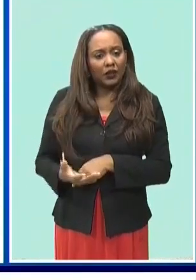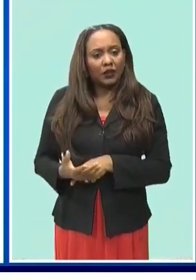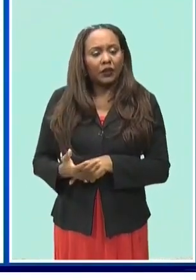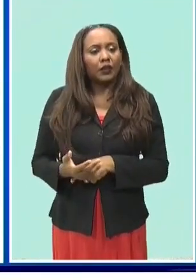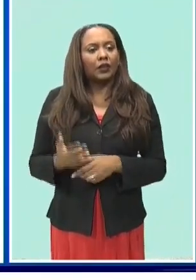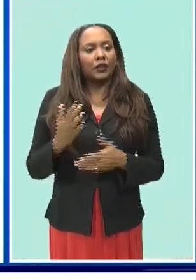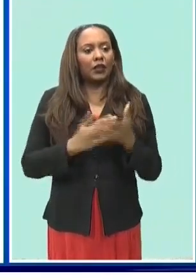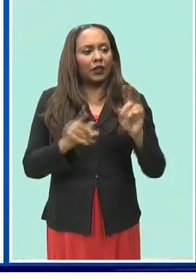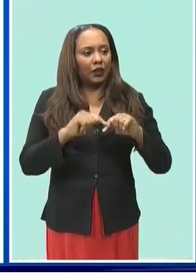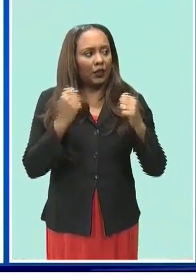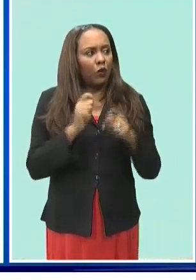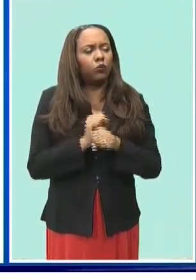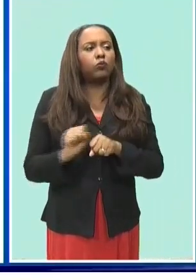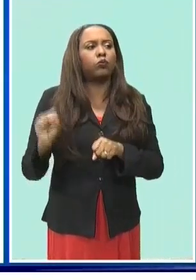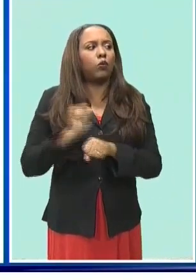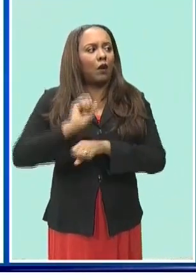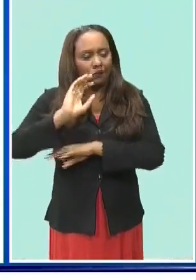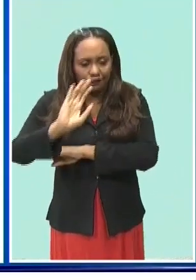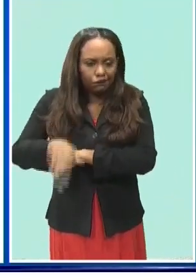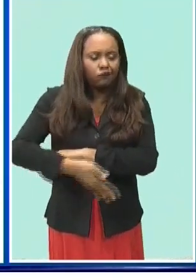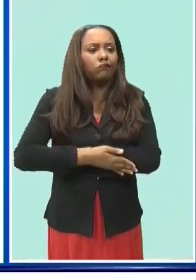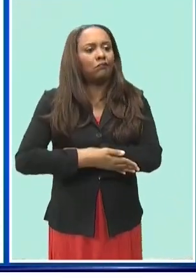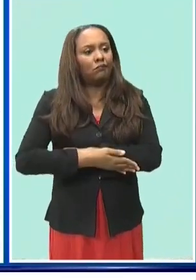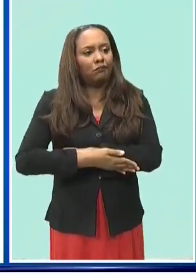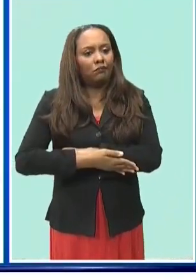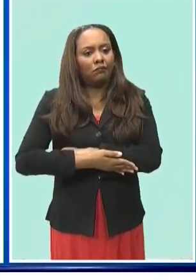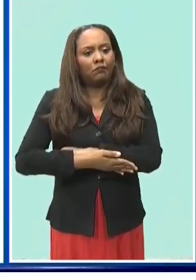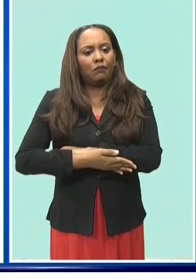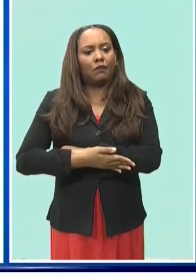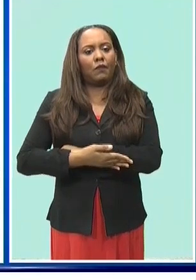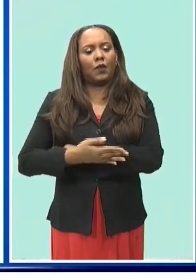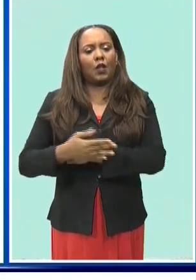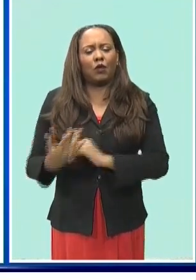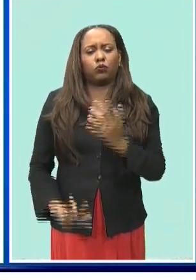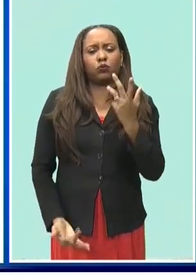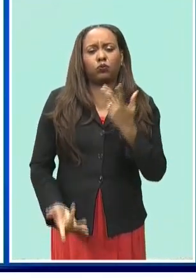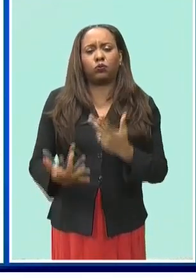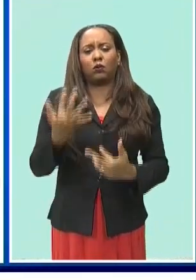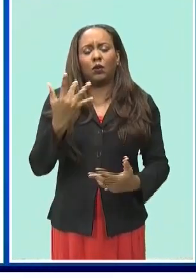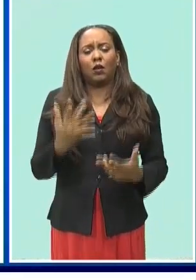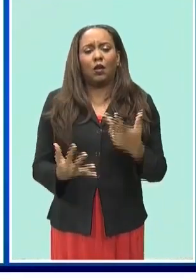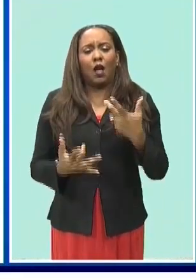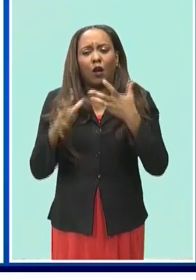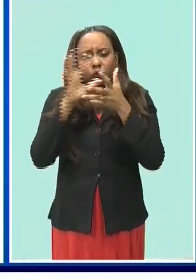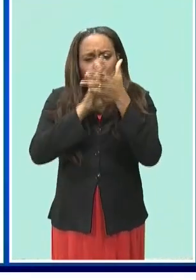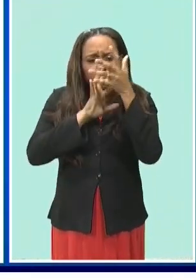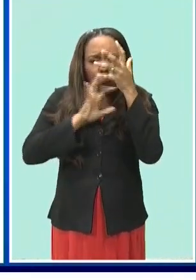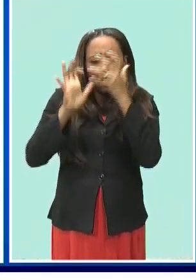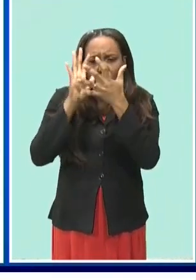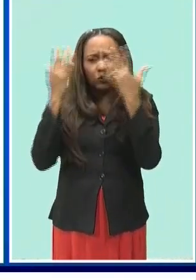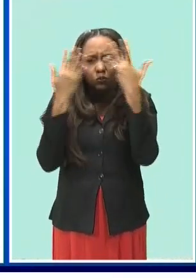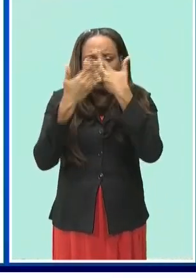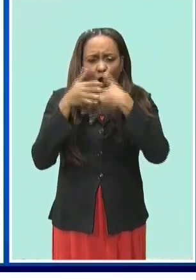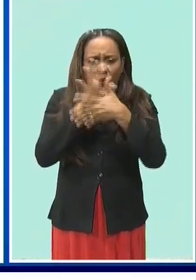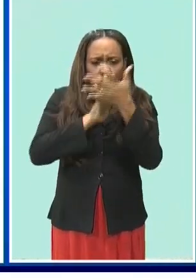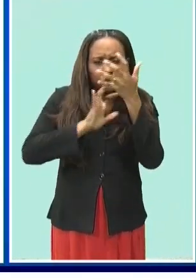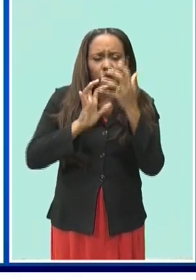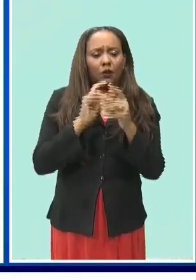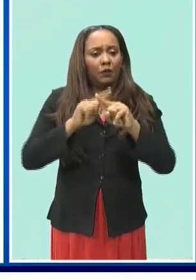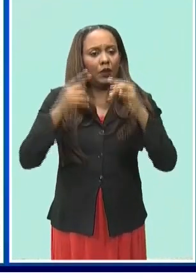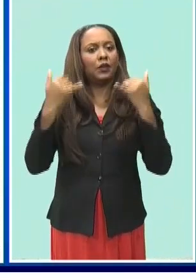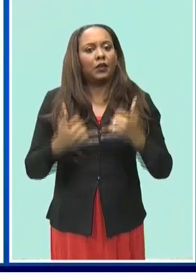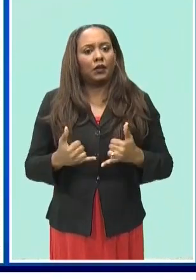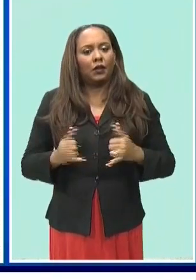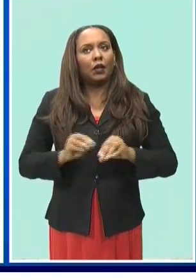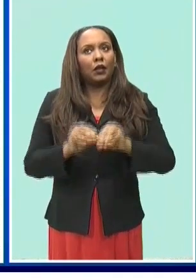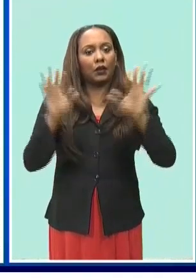Teams worked through the night to bring the blaze, which produced thick dark clouds that could be seen for miles, under control. The fellas are now focusing